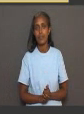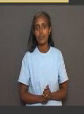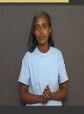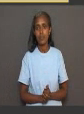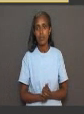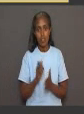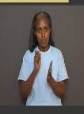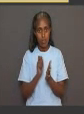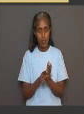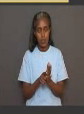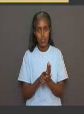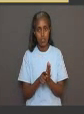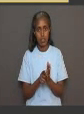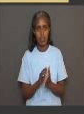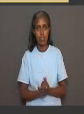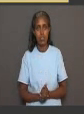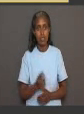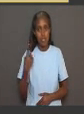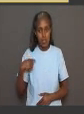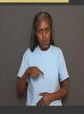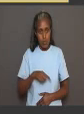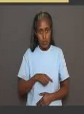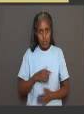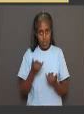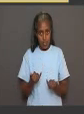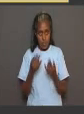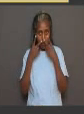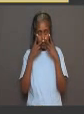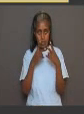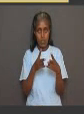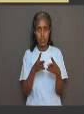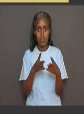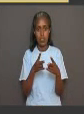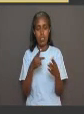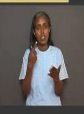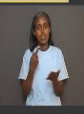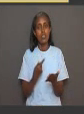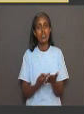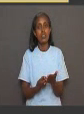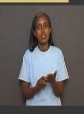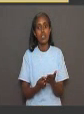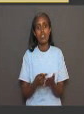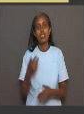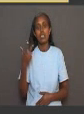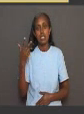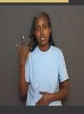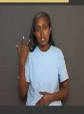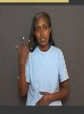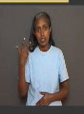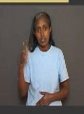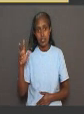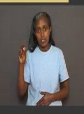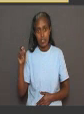For instance, we can now see that there are 30